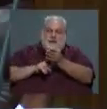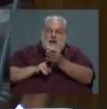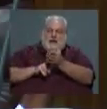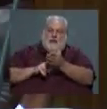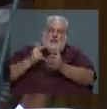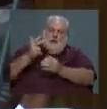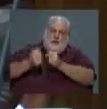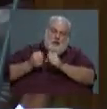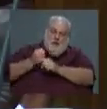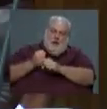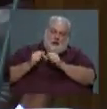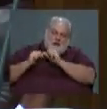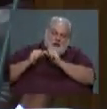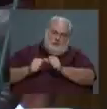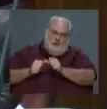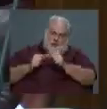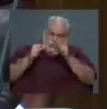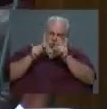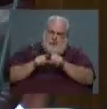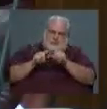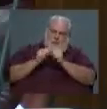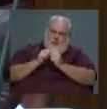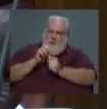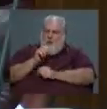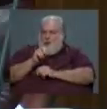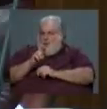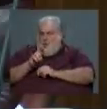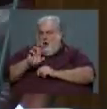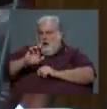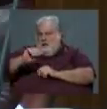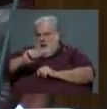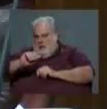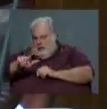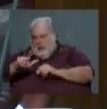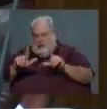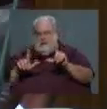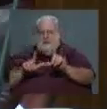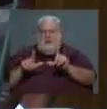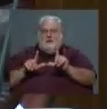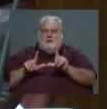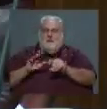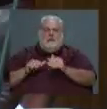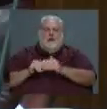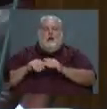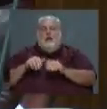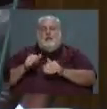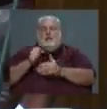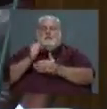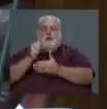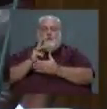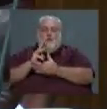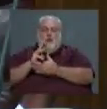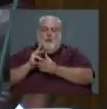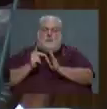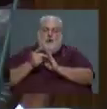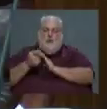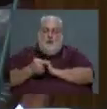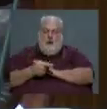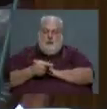agreement with SHI Incorporated for CoreCal client access licenses and all other software products through a